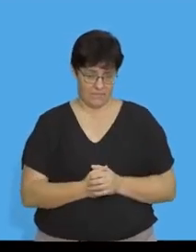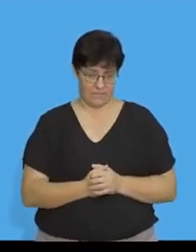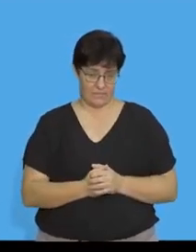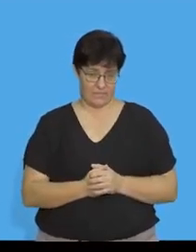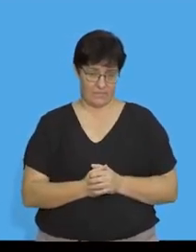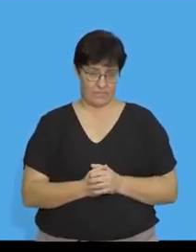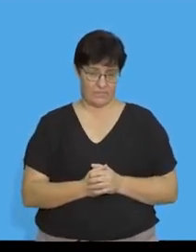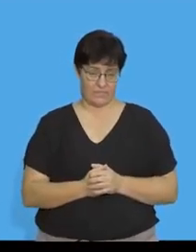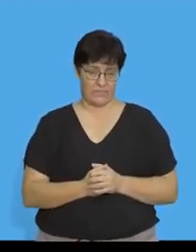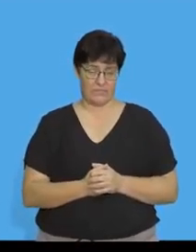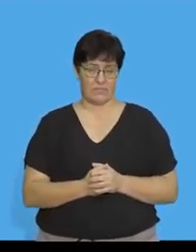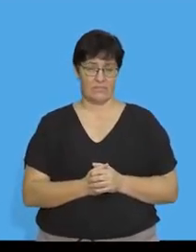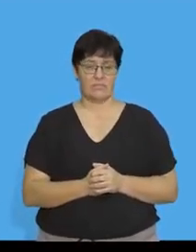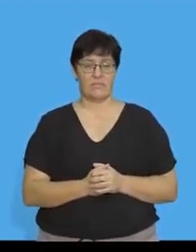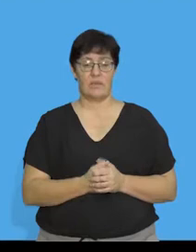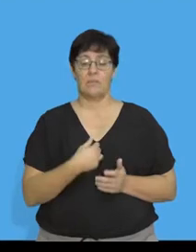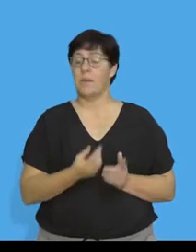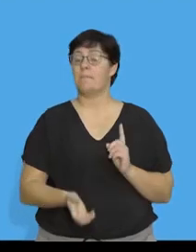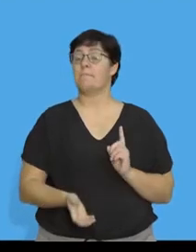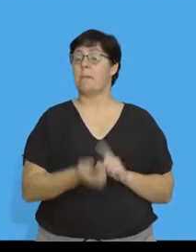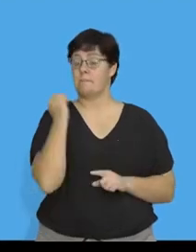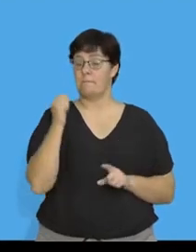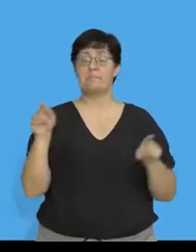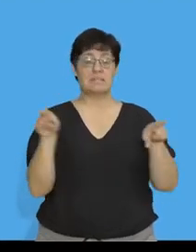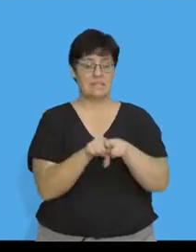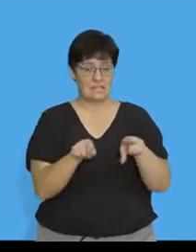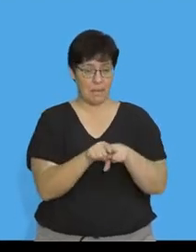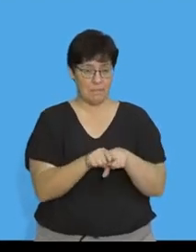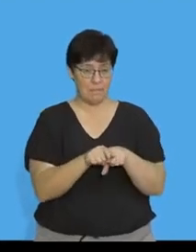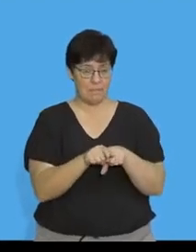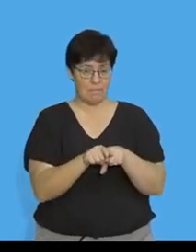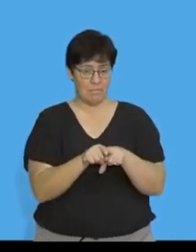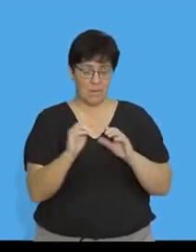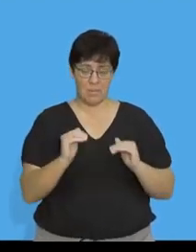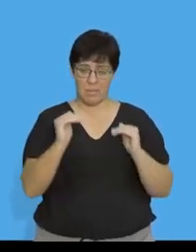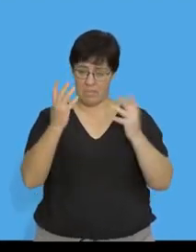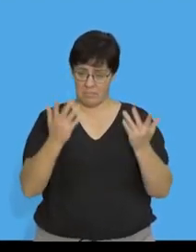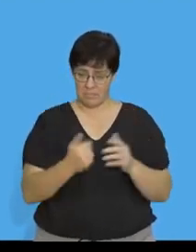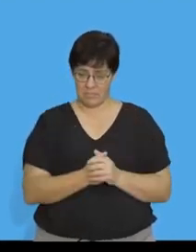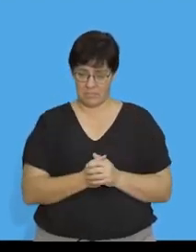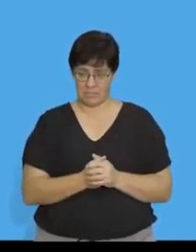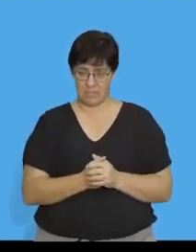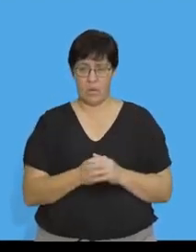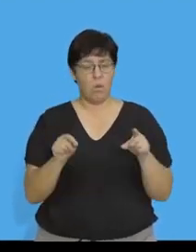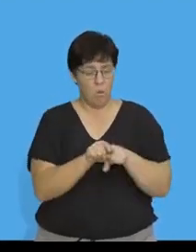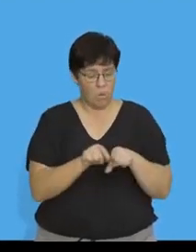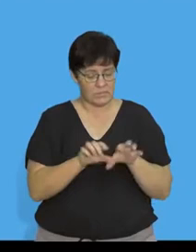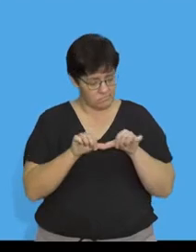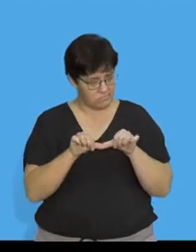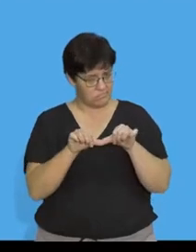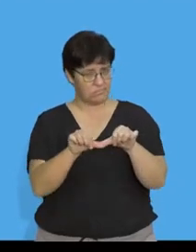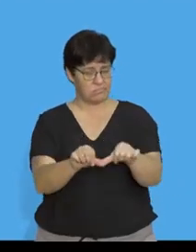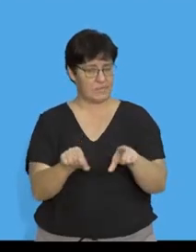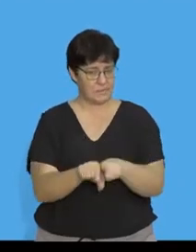see that the best fit line doesn't really seem to go through all of them, so it doesn't look like it's a linear